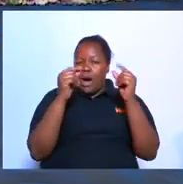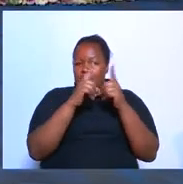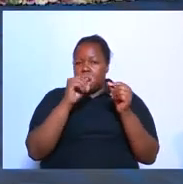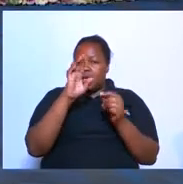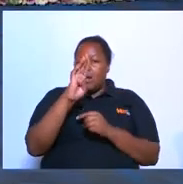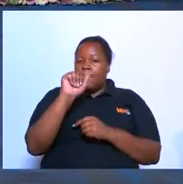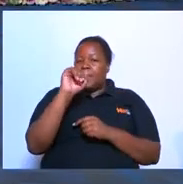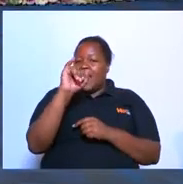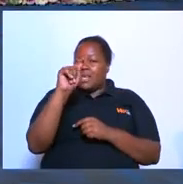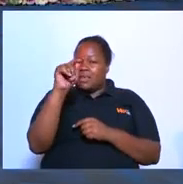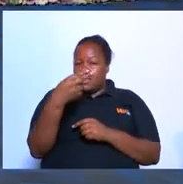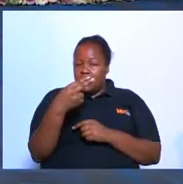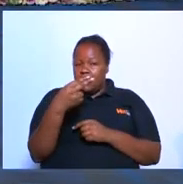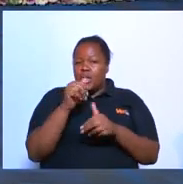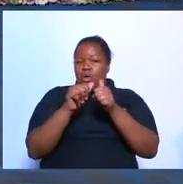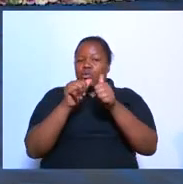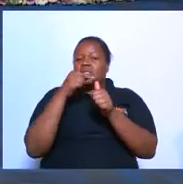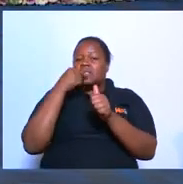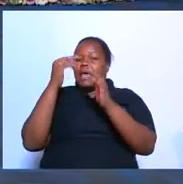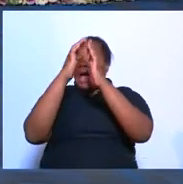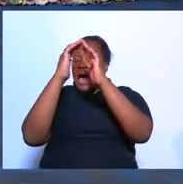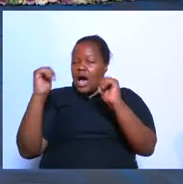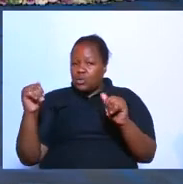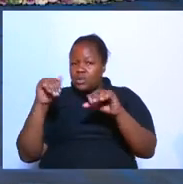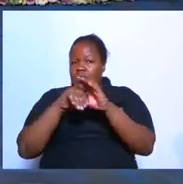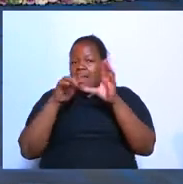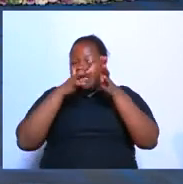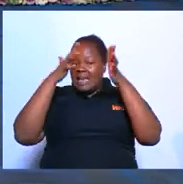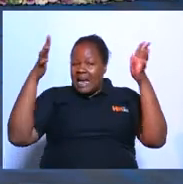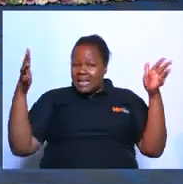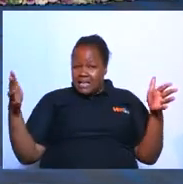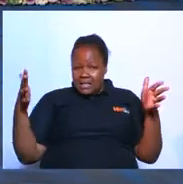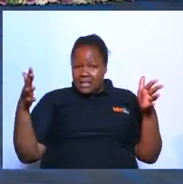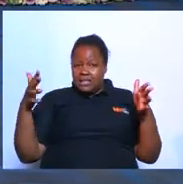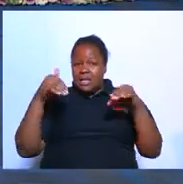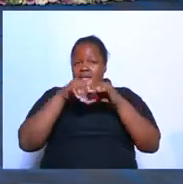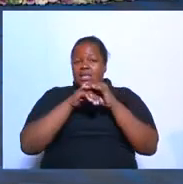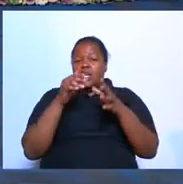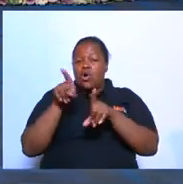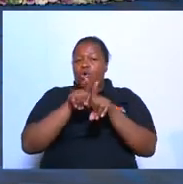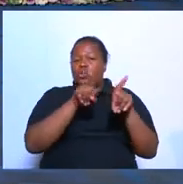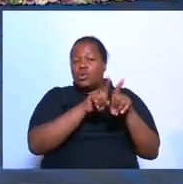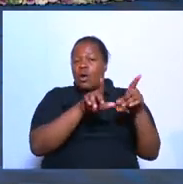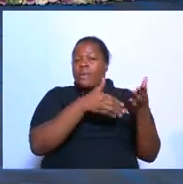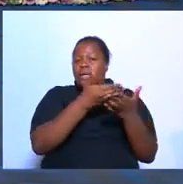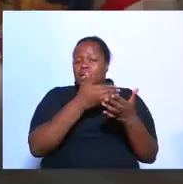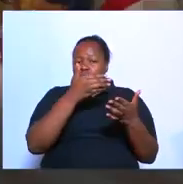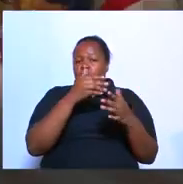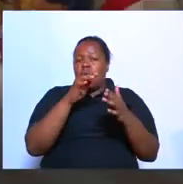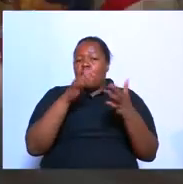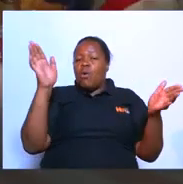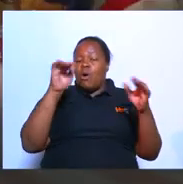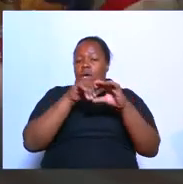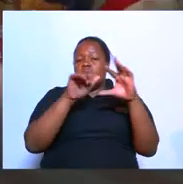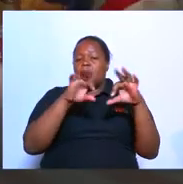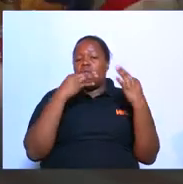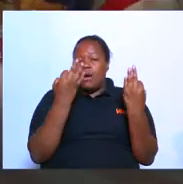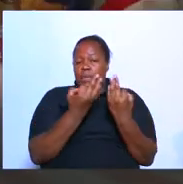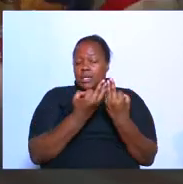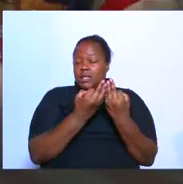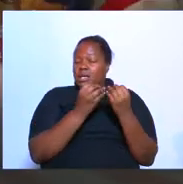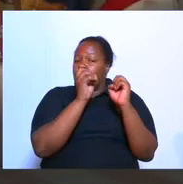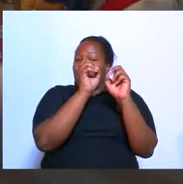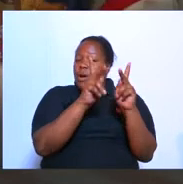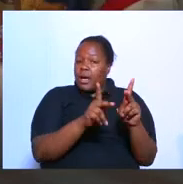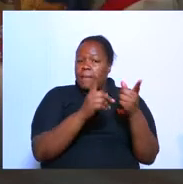a house in the greatest variation of applications especially family okay